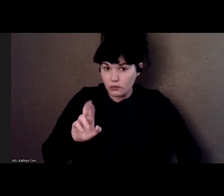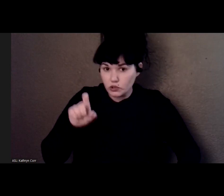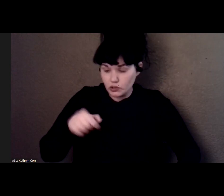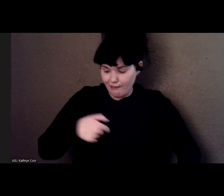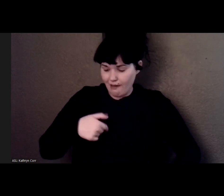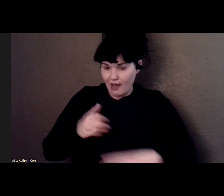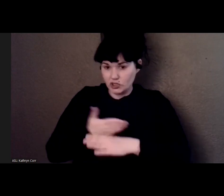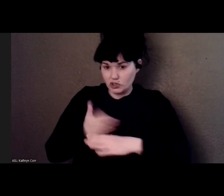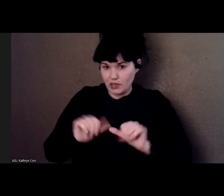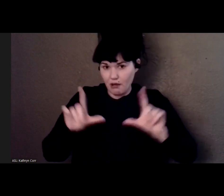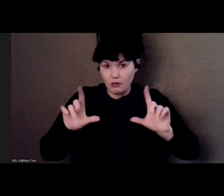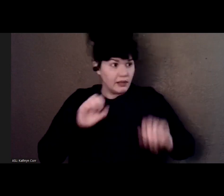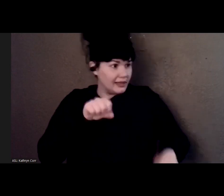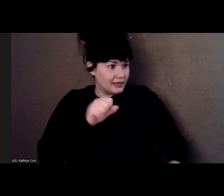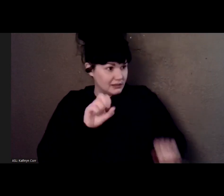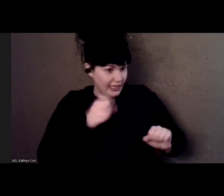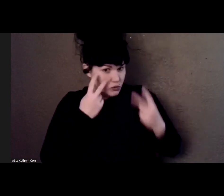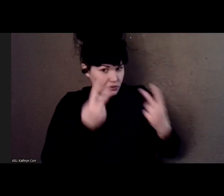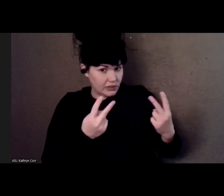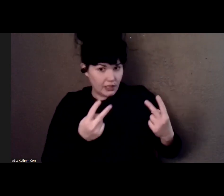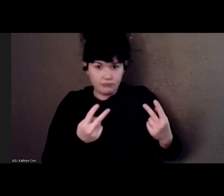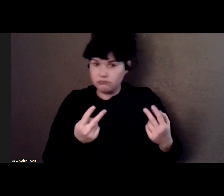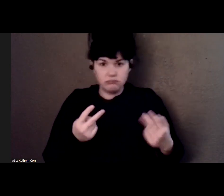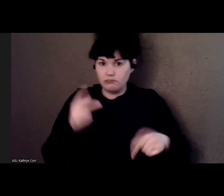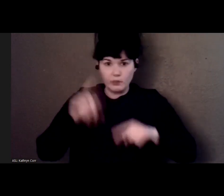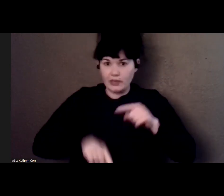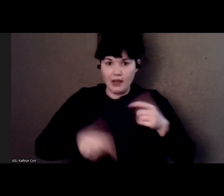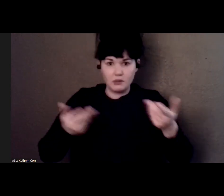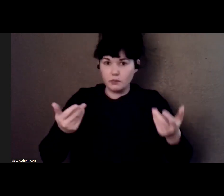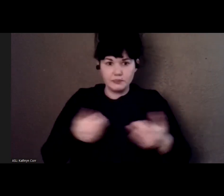Yes, can you see it? Sorry. I cannot.